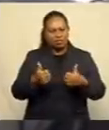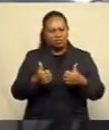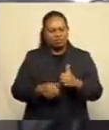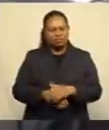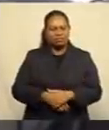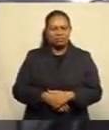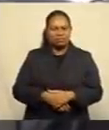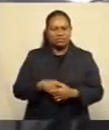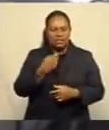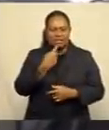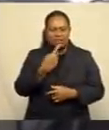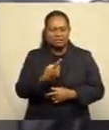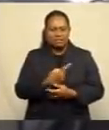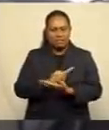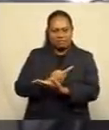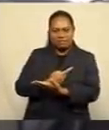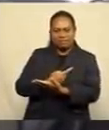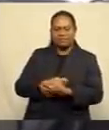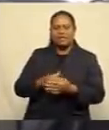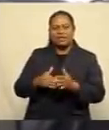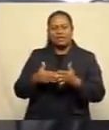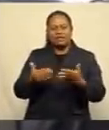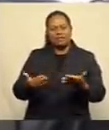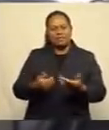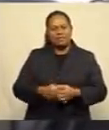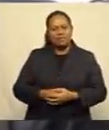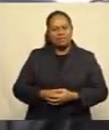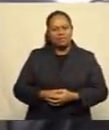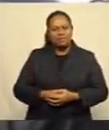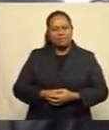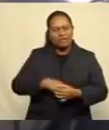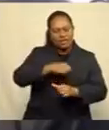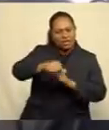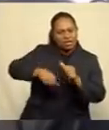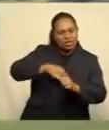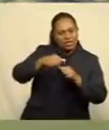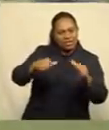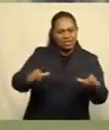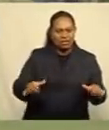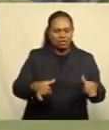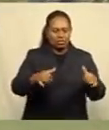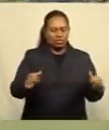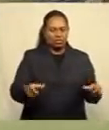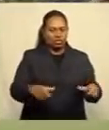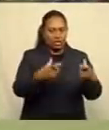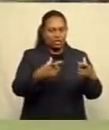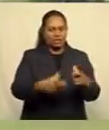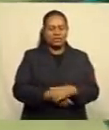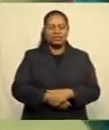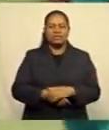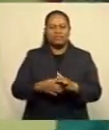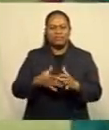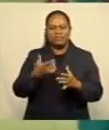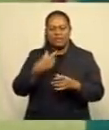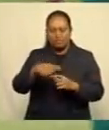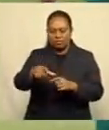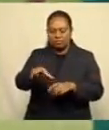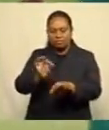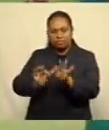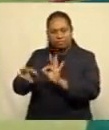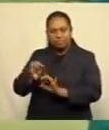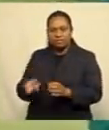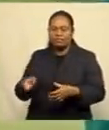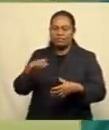cricketers involved during the Cricket Cup Association Challenge. 30 cricketers have been chosen to be part